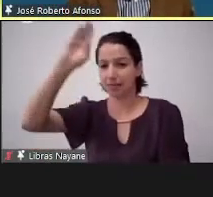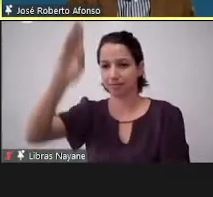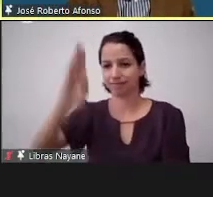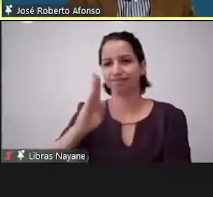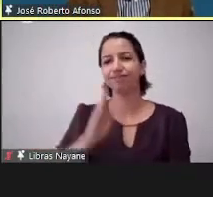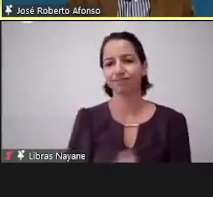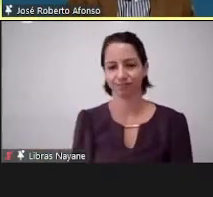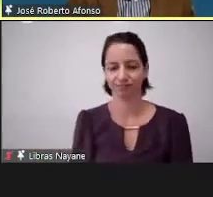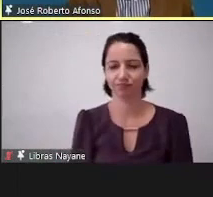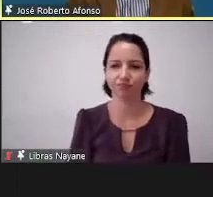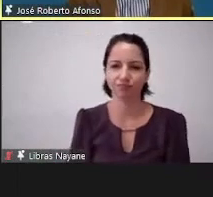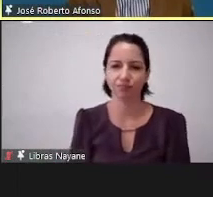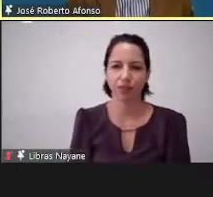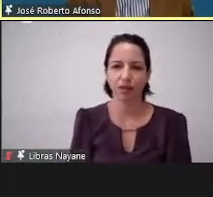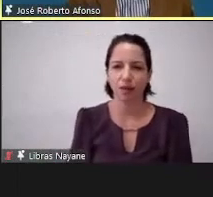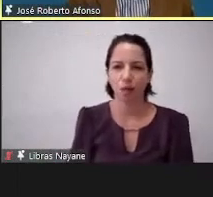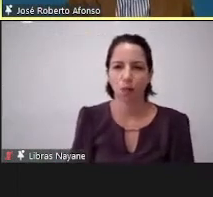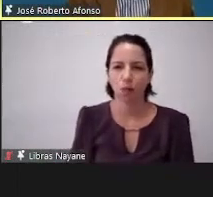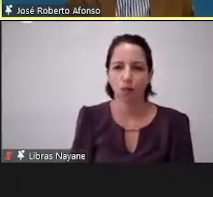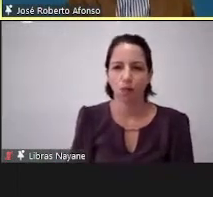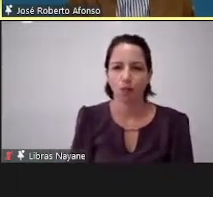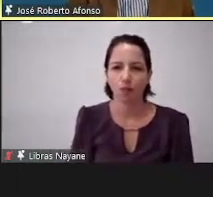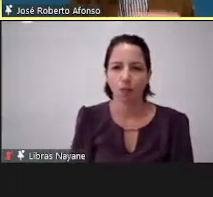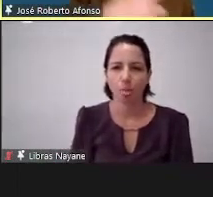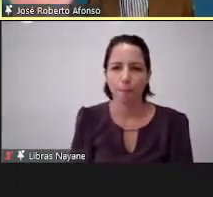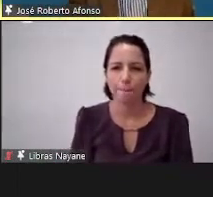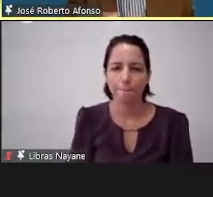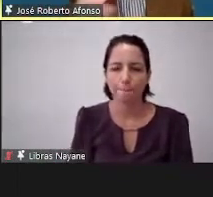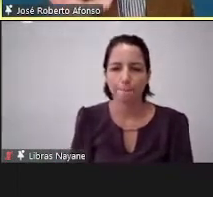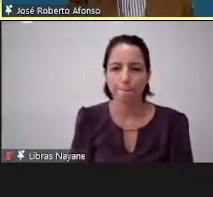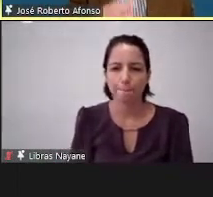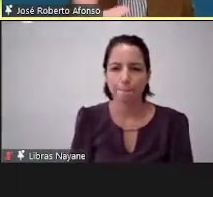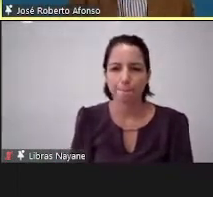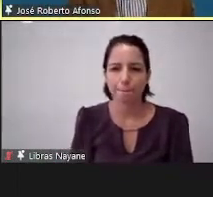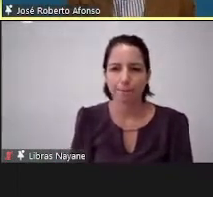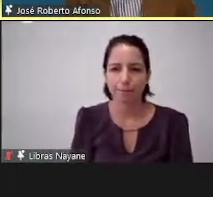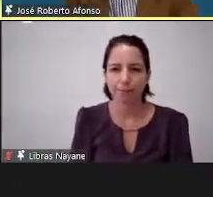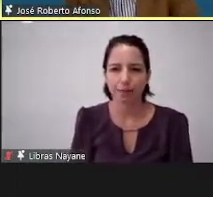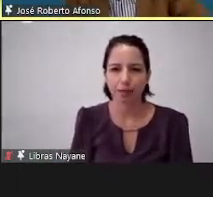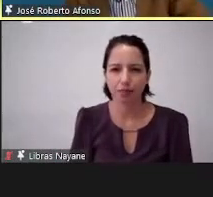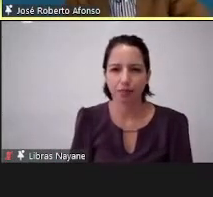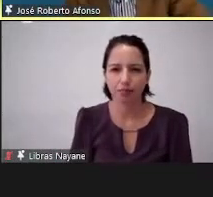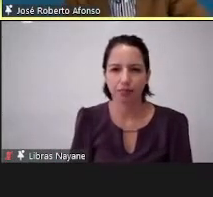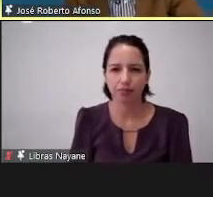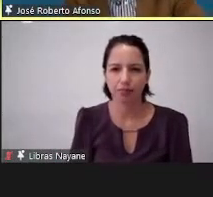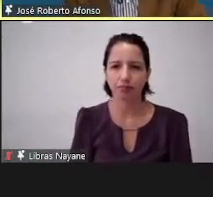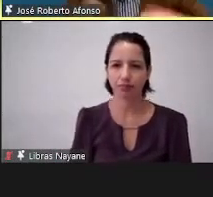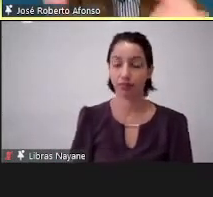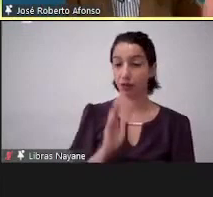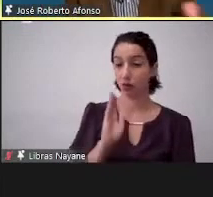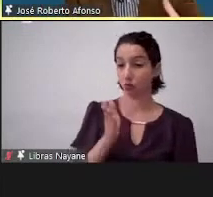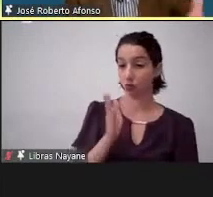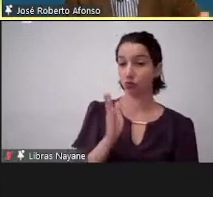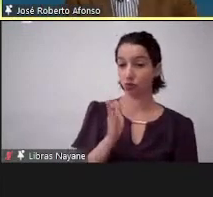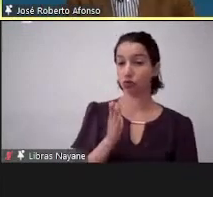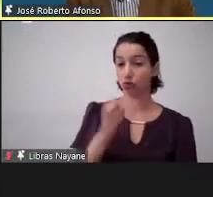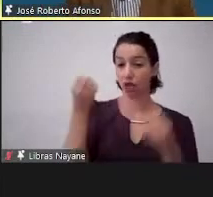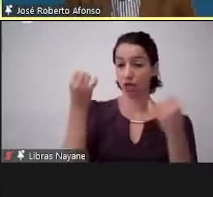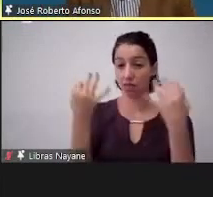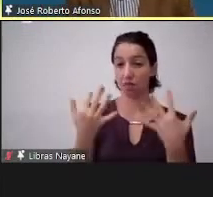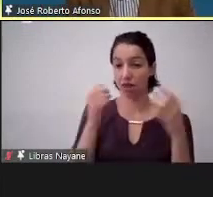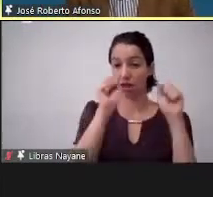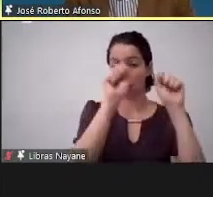has as this income as major source of income. As I said, I